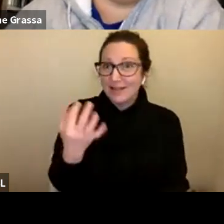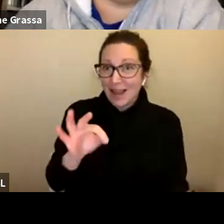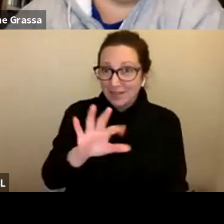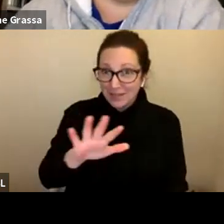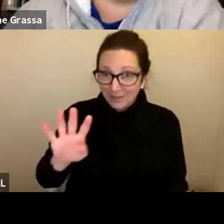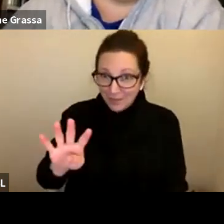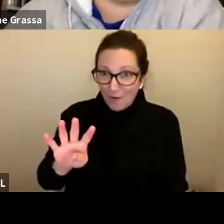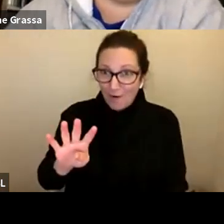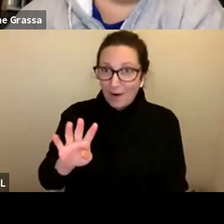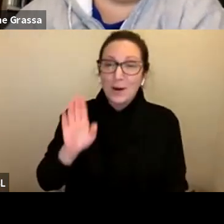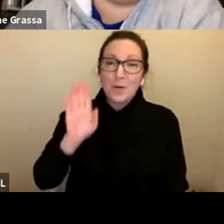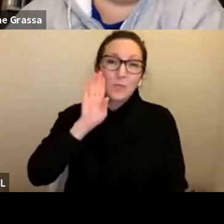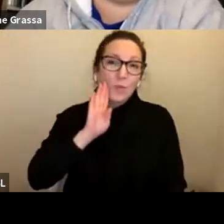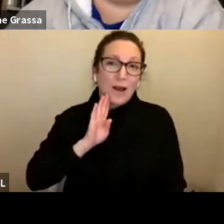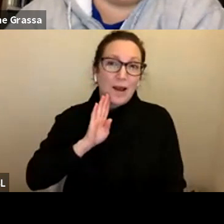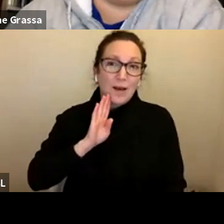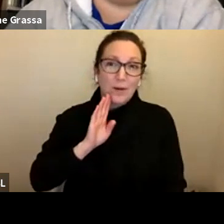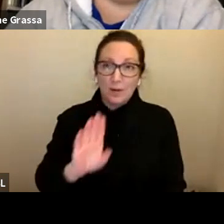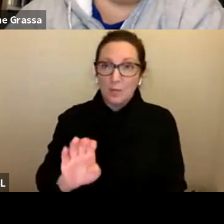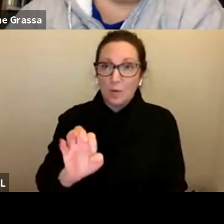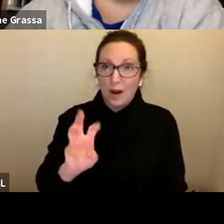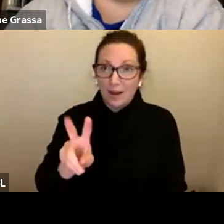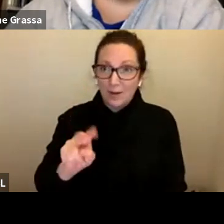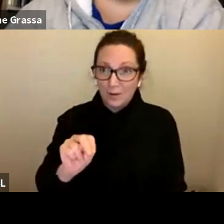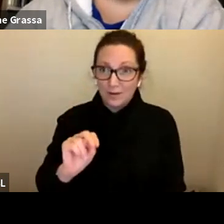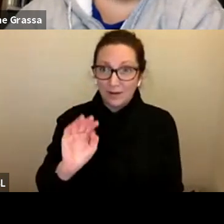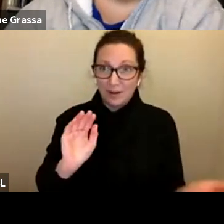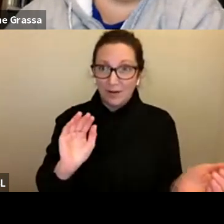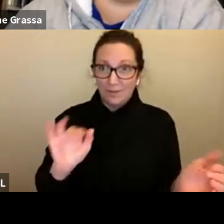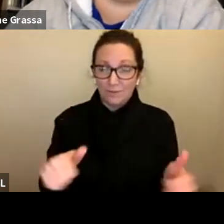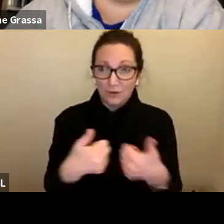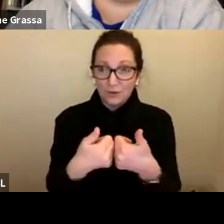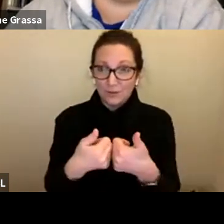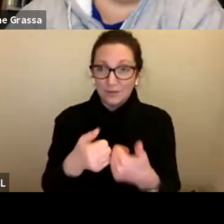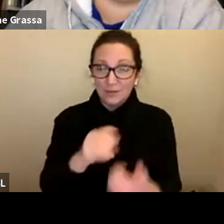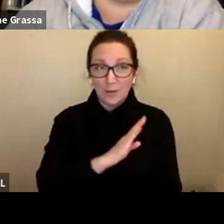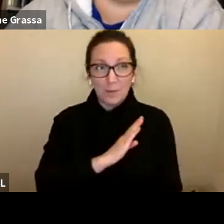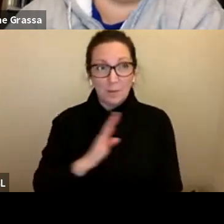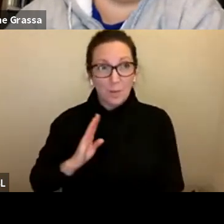1954 Brown versus Board of Education.